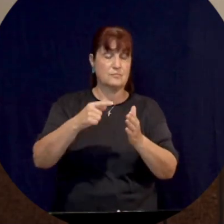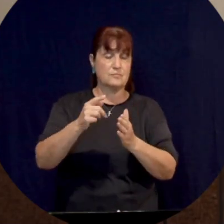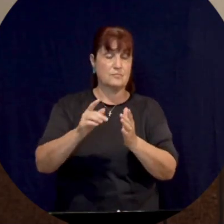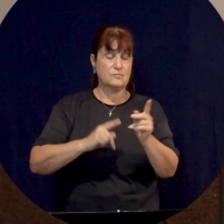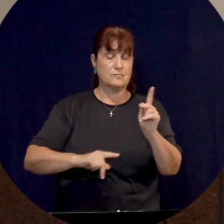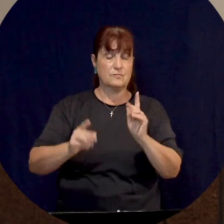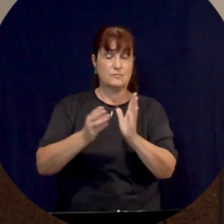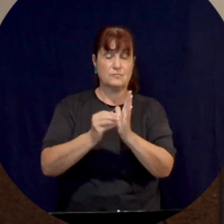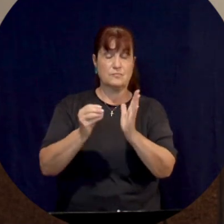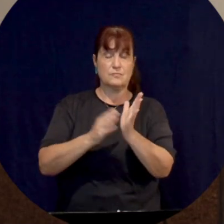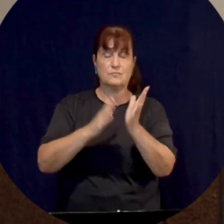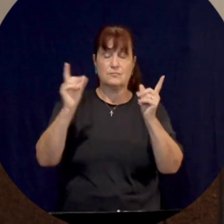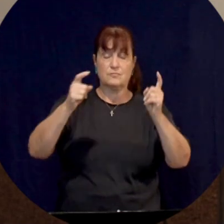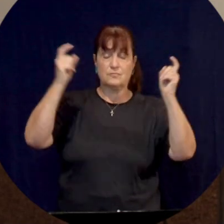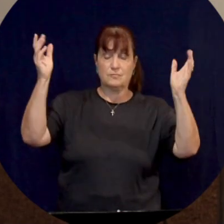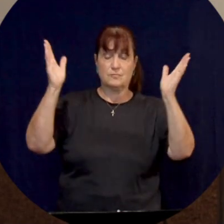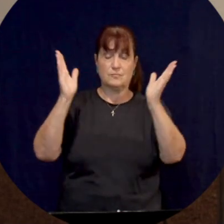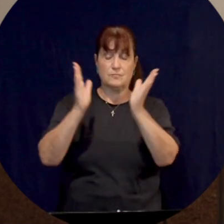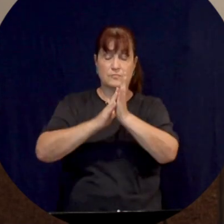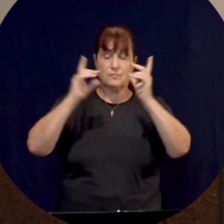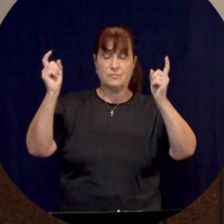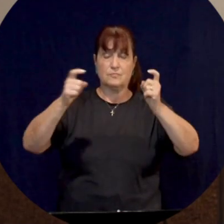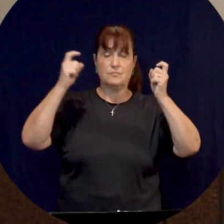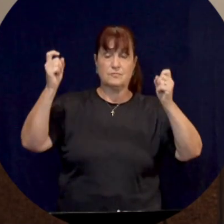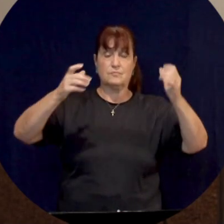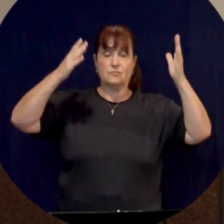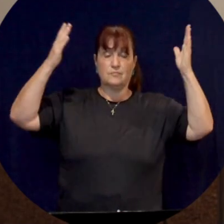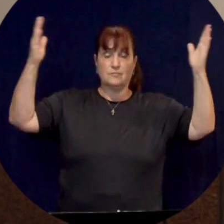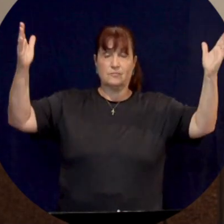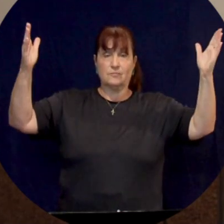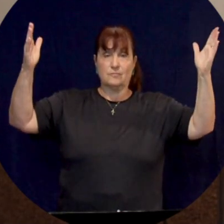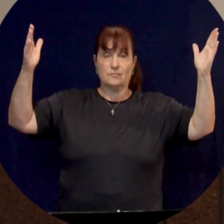people. Alleluia.